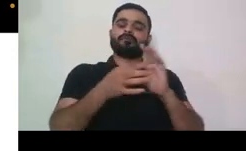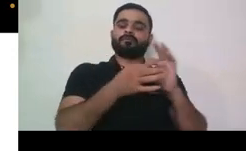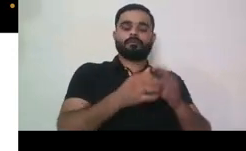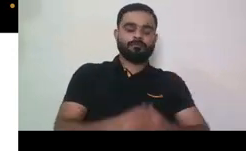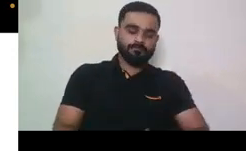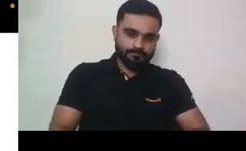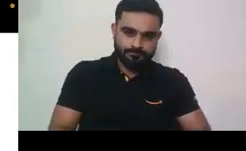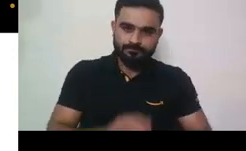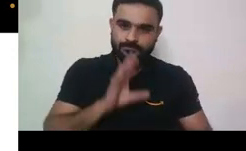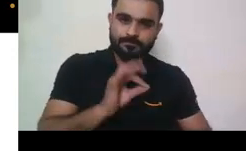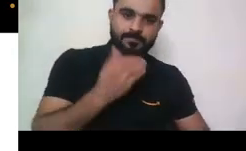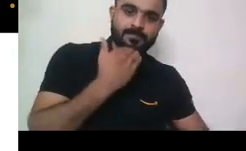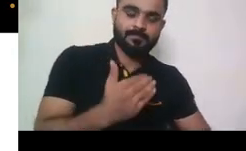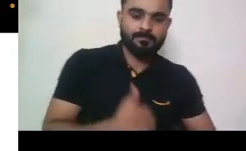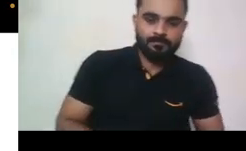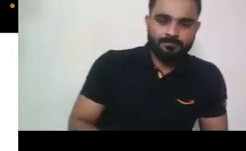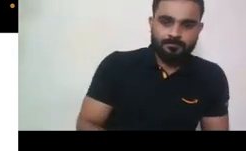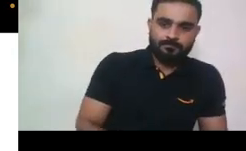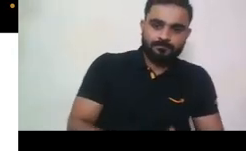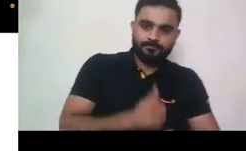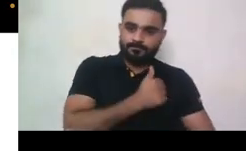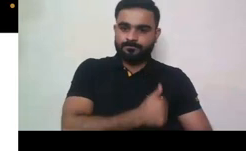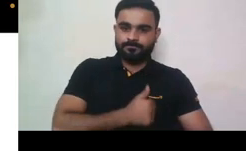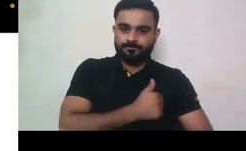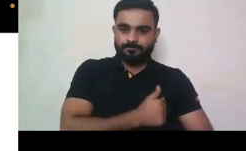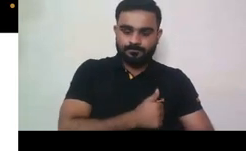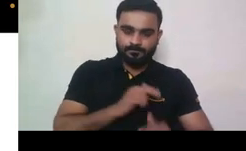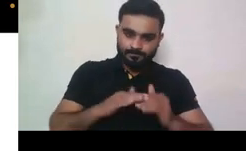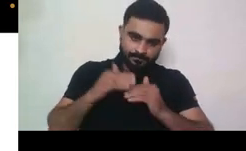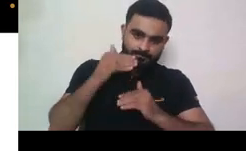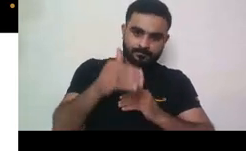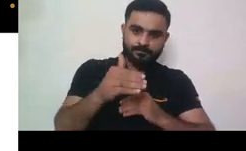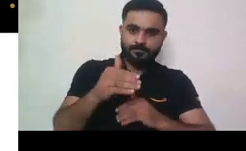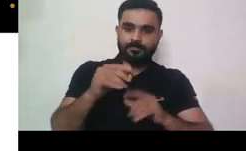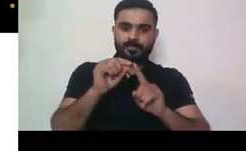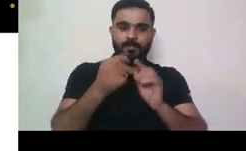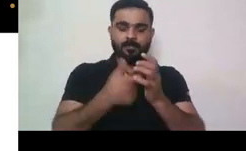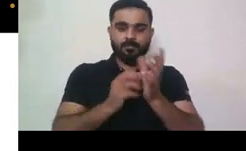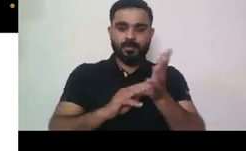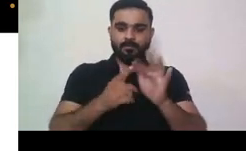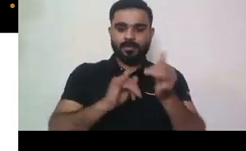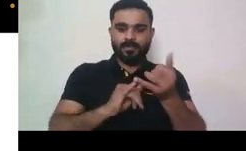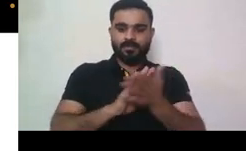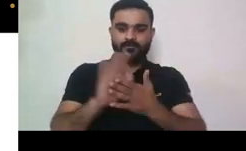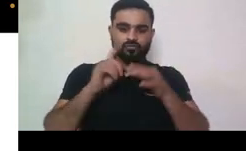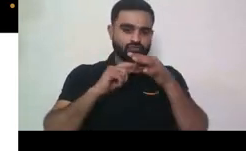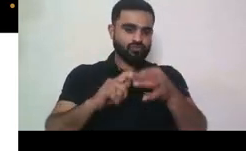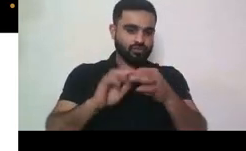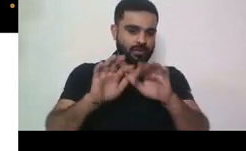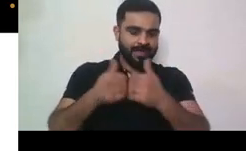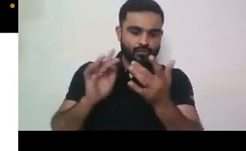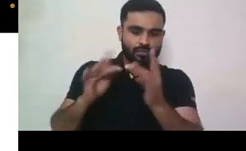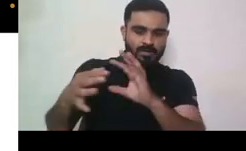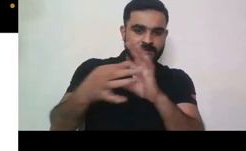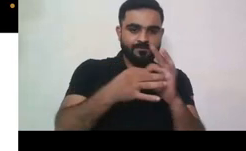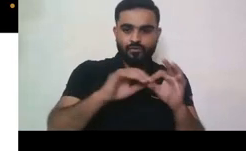True. Thank you. Sorry, I'm just jumping because Prathamesh has a good question. He's like, how to connect with